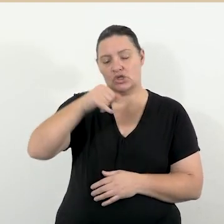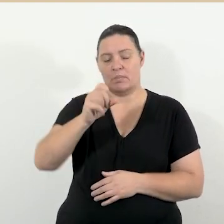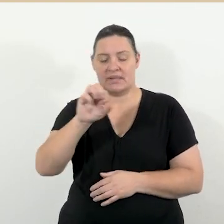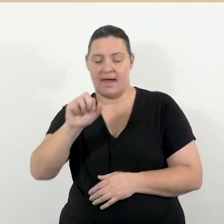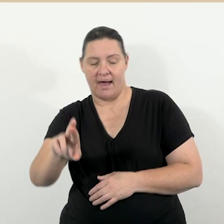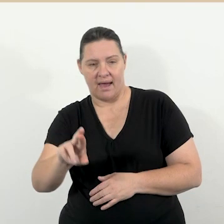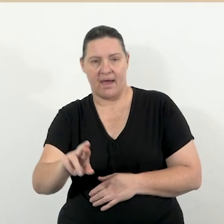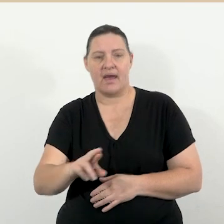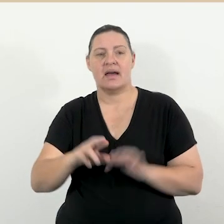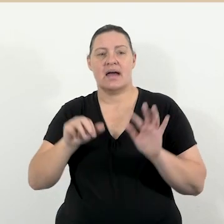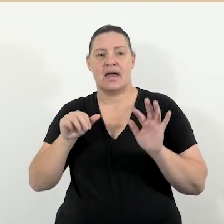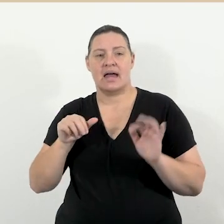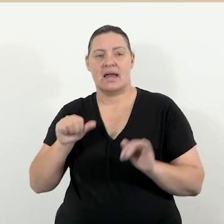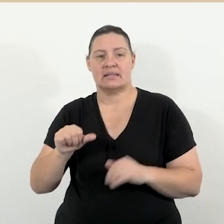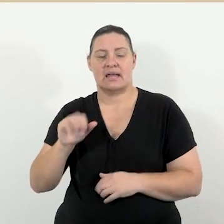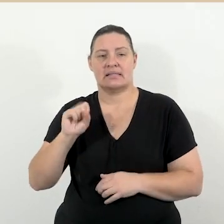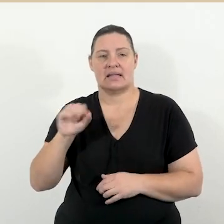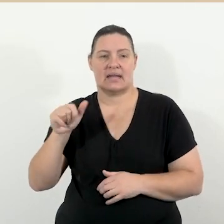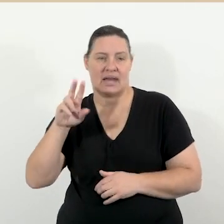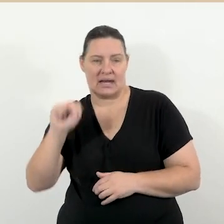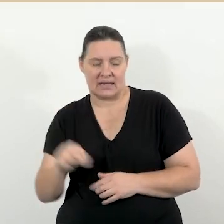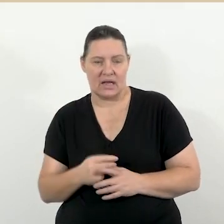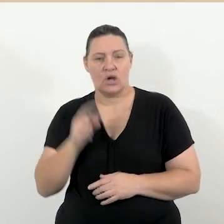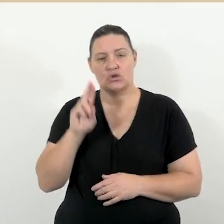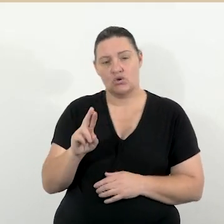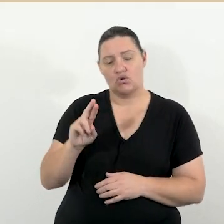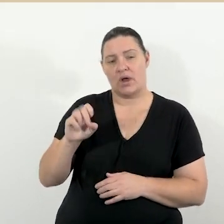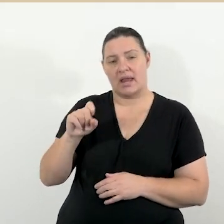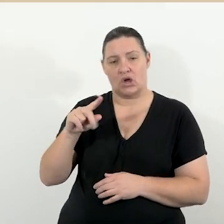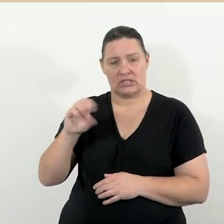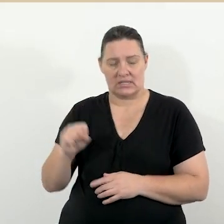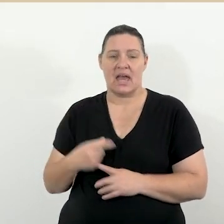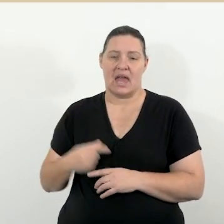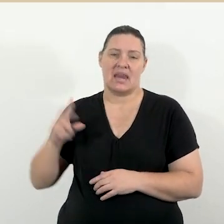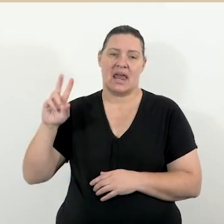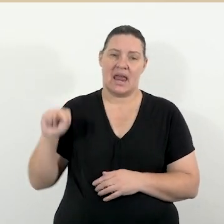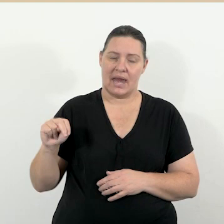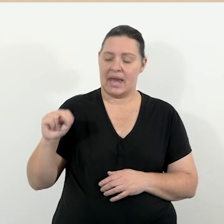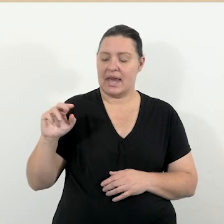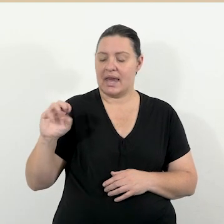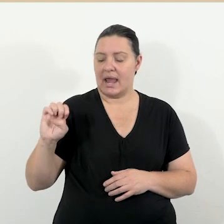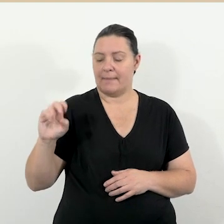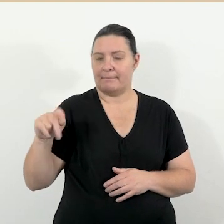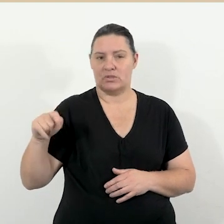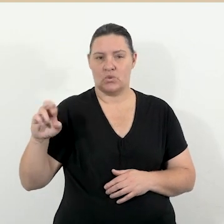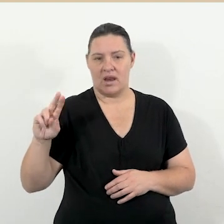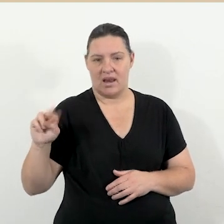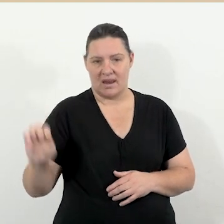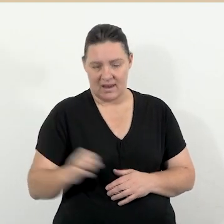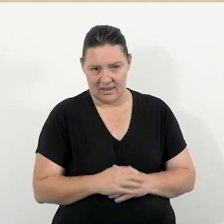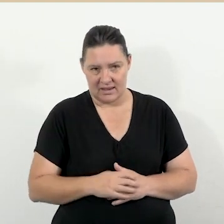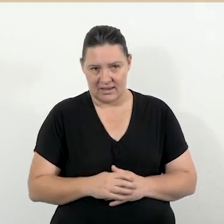for Jupiter, S for Saturn, U for Uranus, and N for Neptune. If you